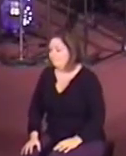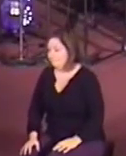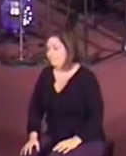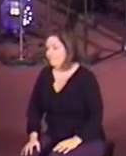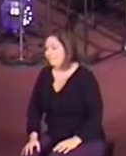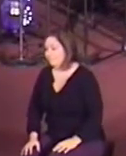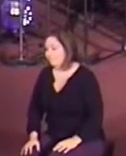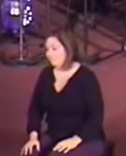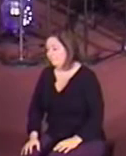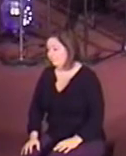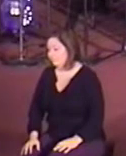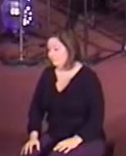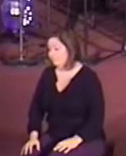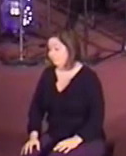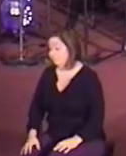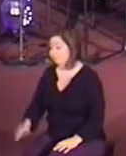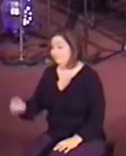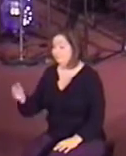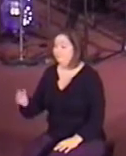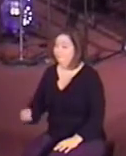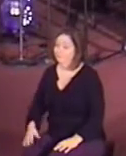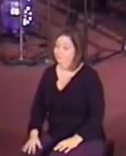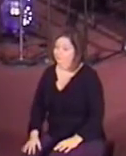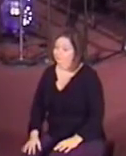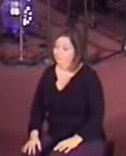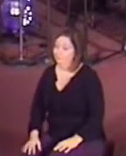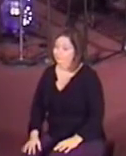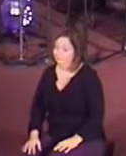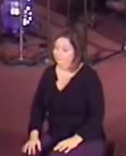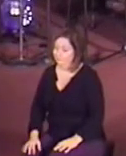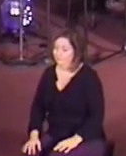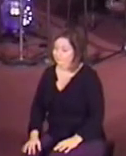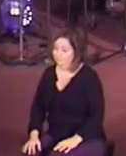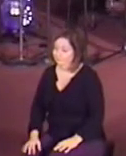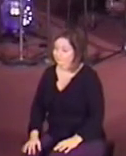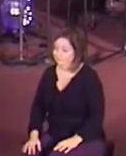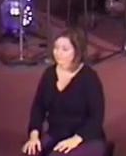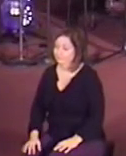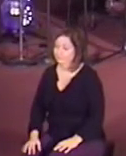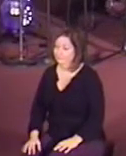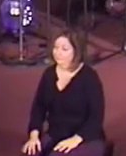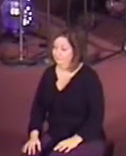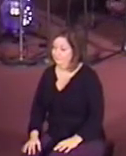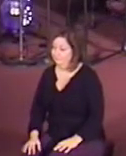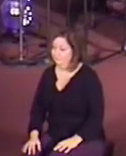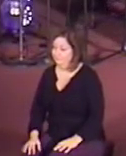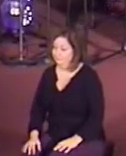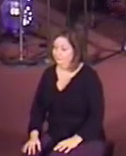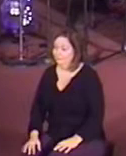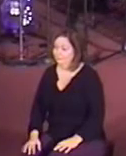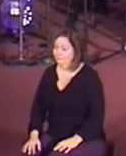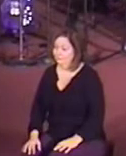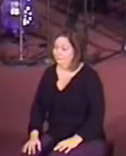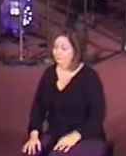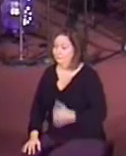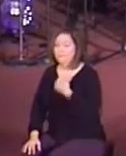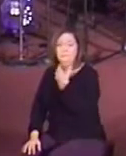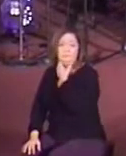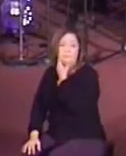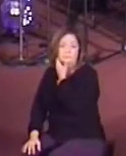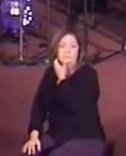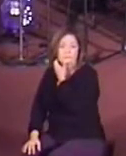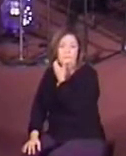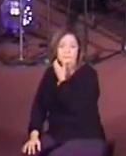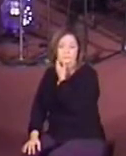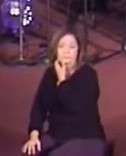from heaven, saying, 'Chop down the tree and destroy it, but leave its stump and roots in the earth, bound with a band of iron and bronze in the